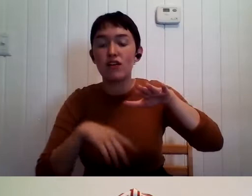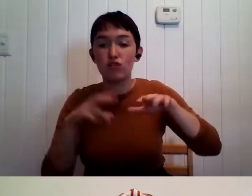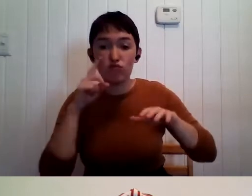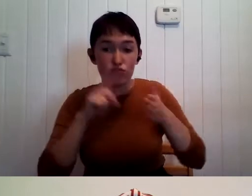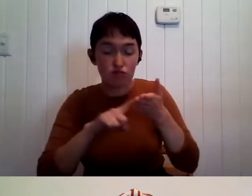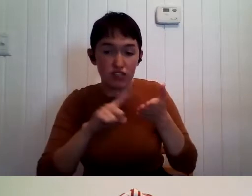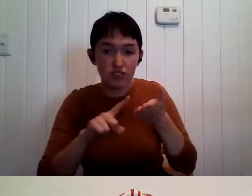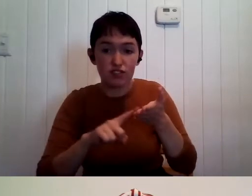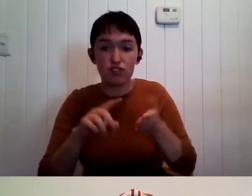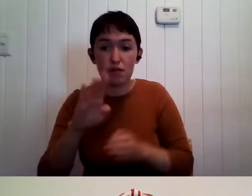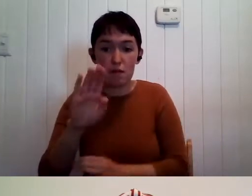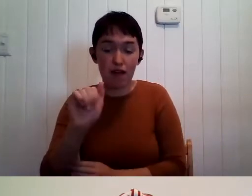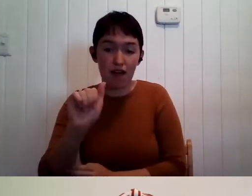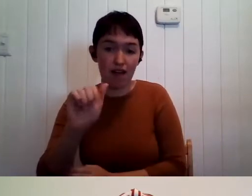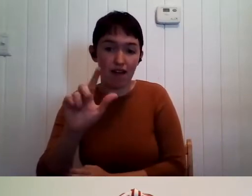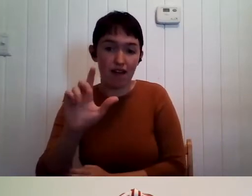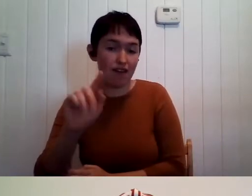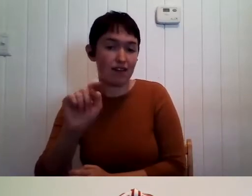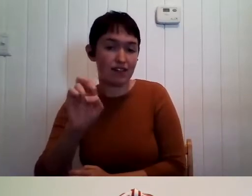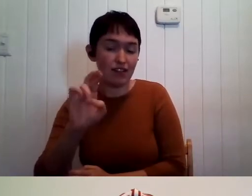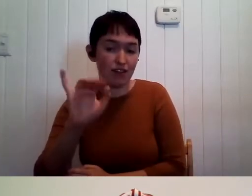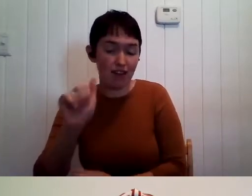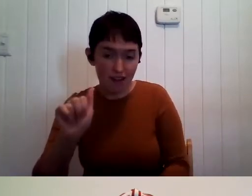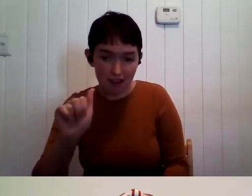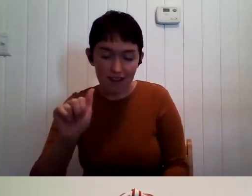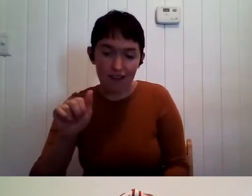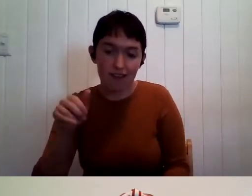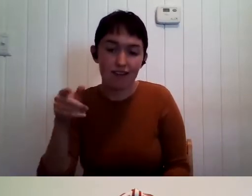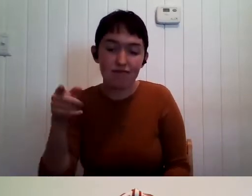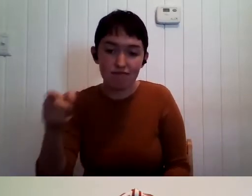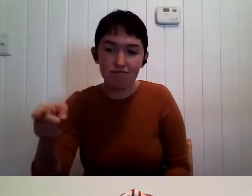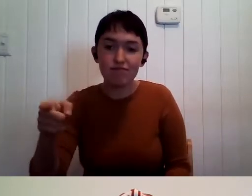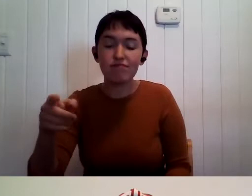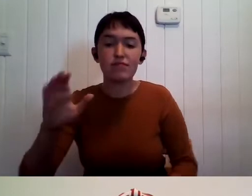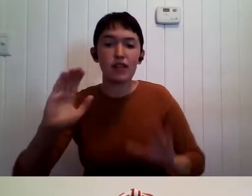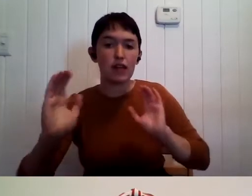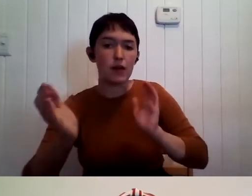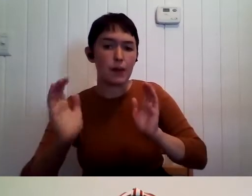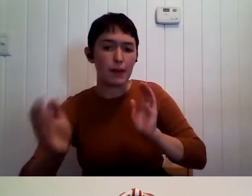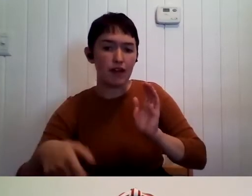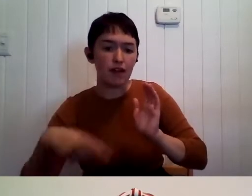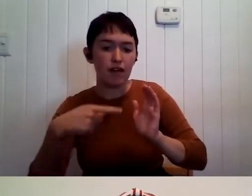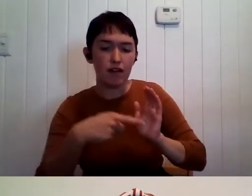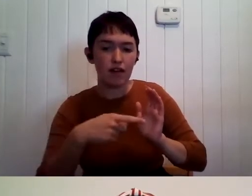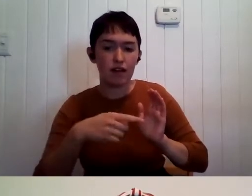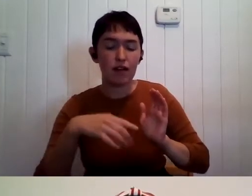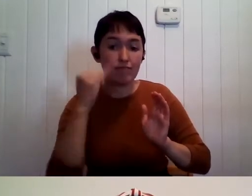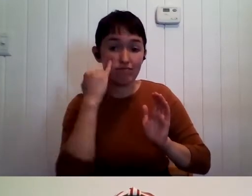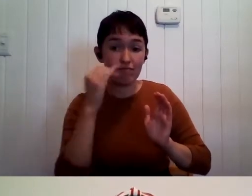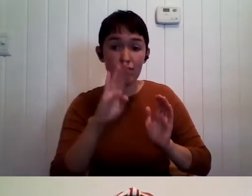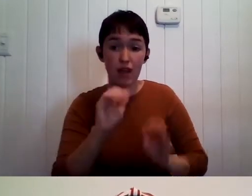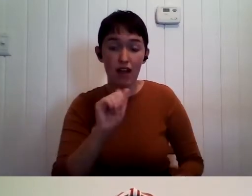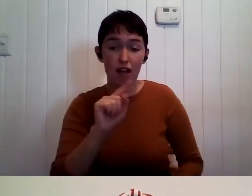those extreme environments. And basically she can compare the fact that if this bacteria can live in this